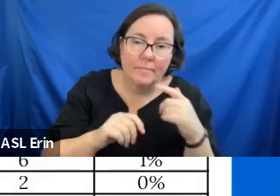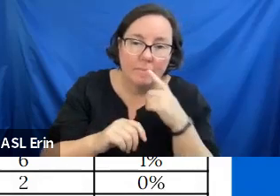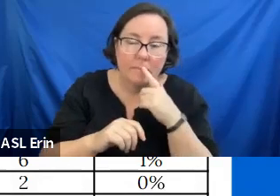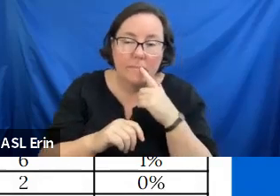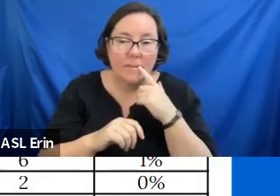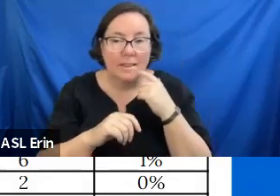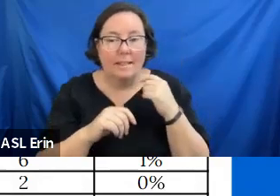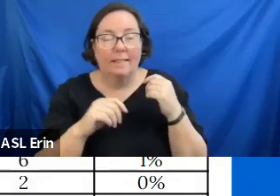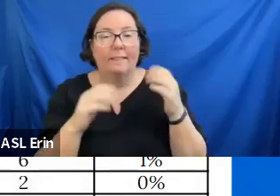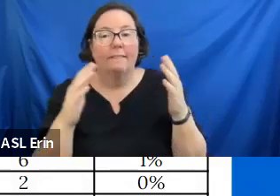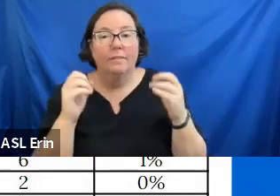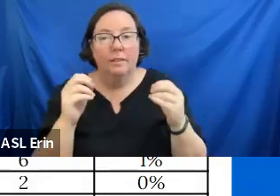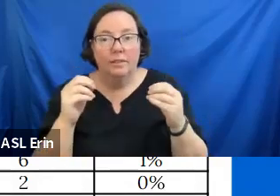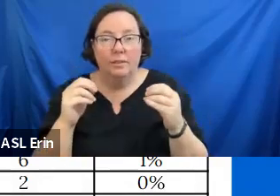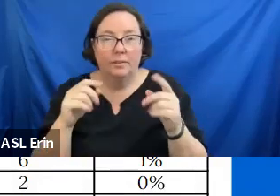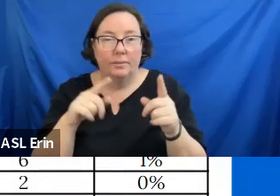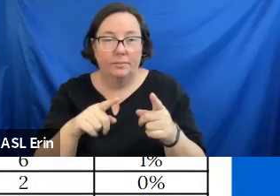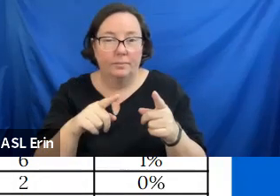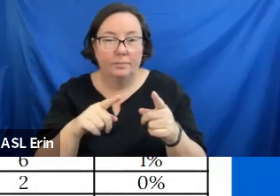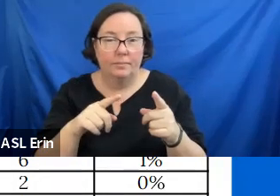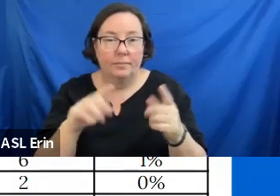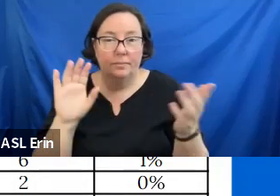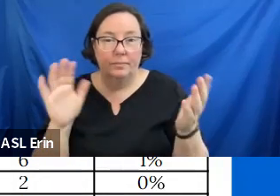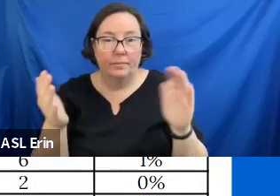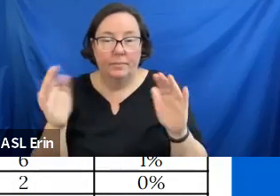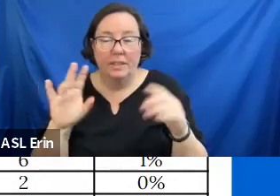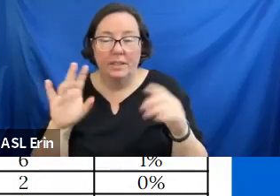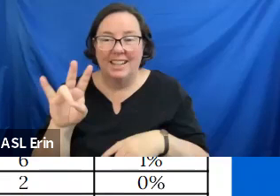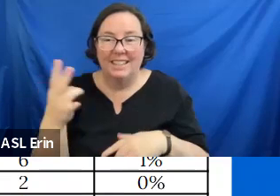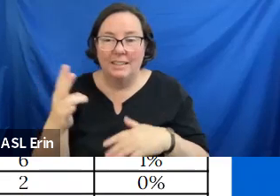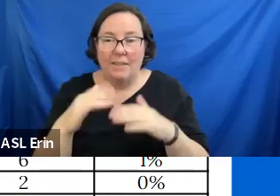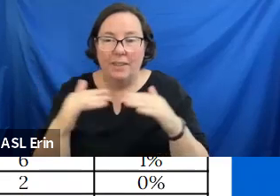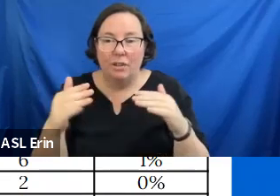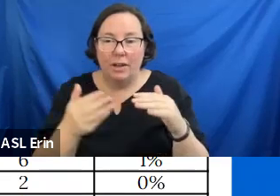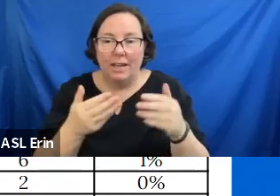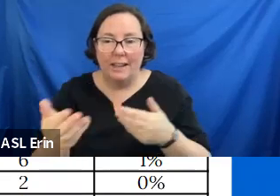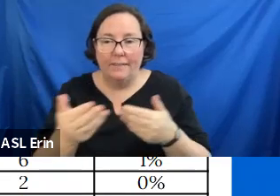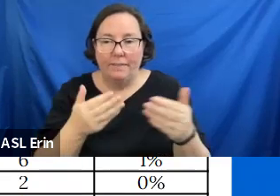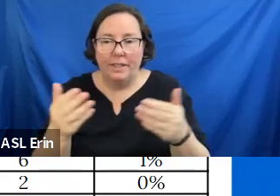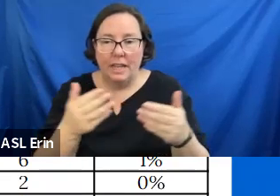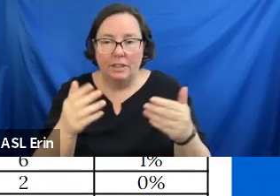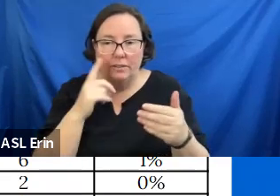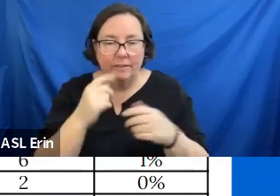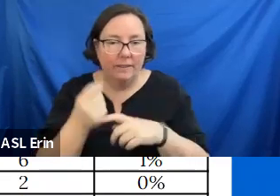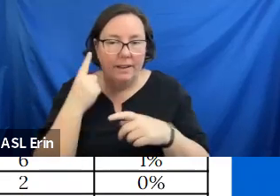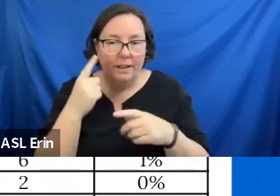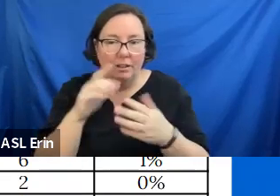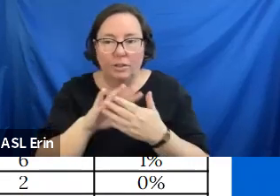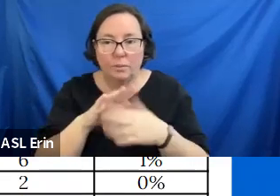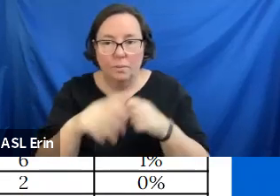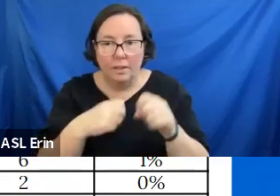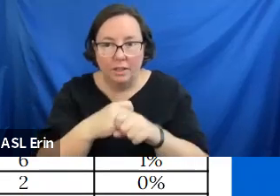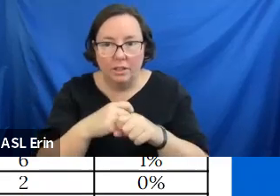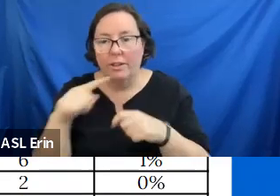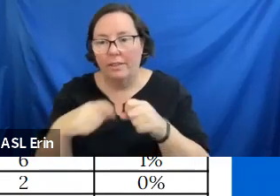So we are looking at the 7th grade invitations for last school year's process and this